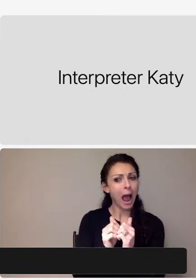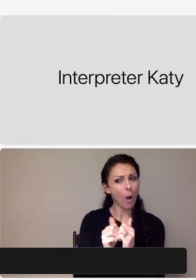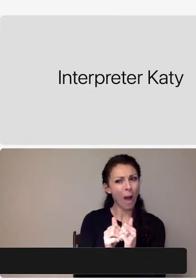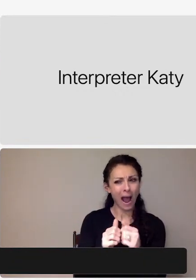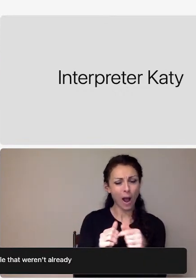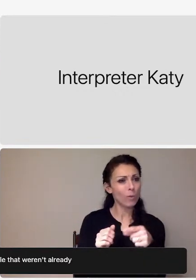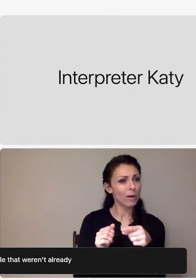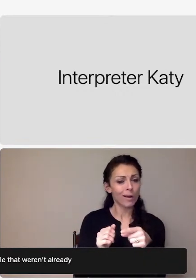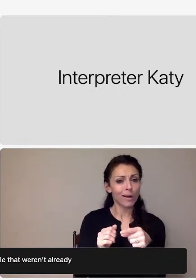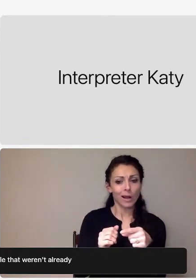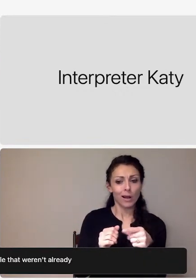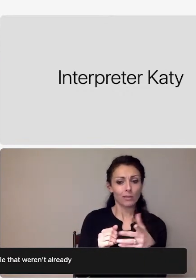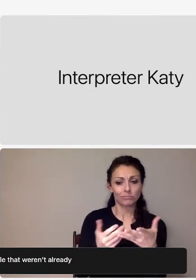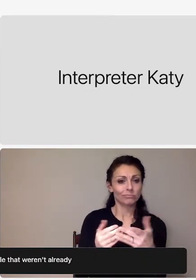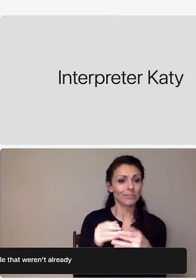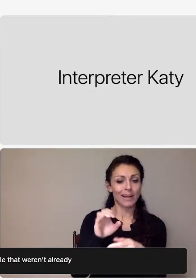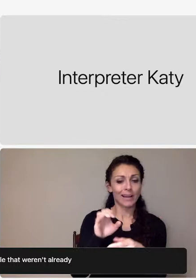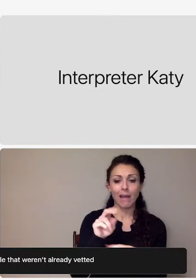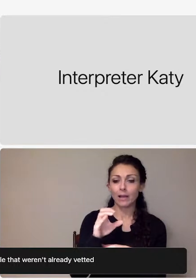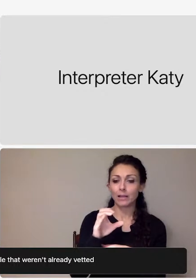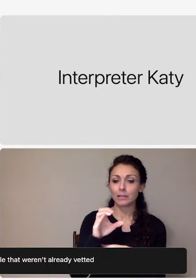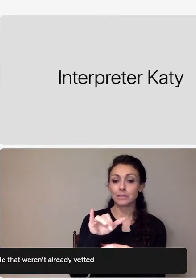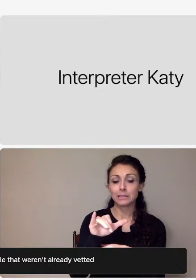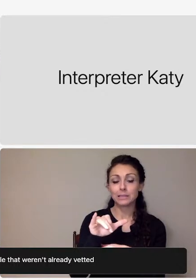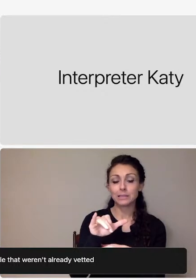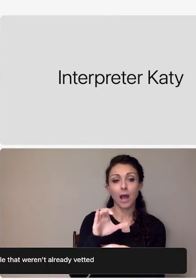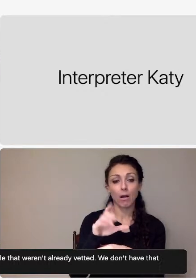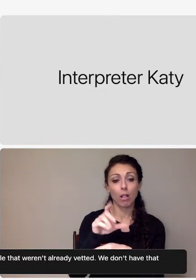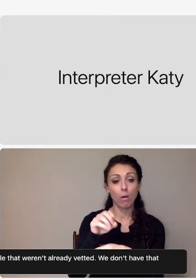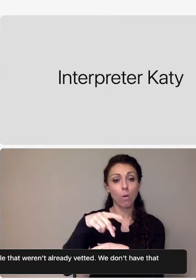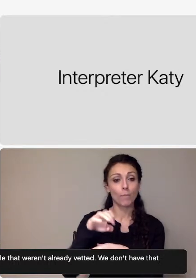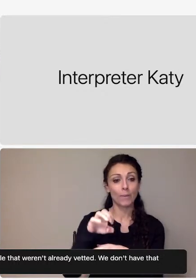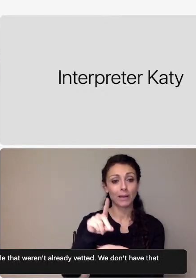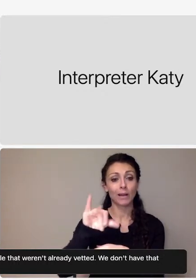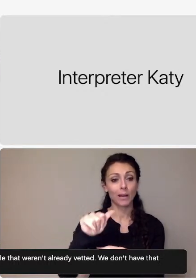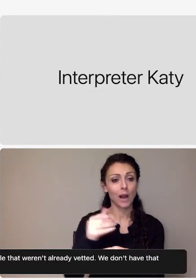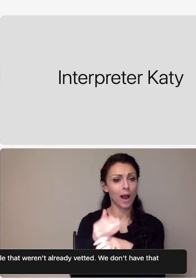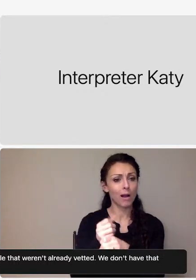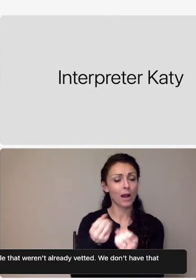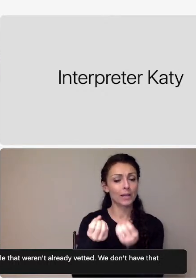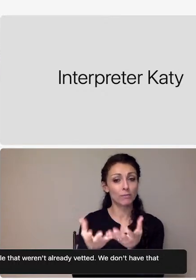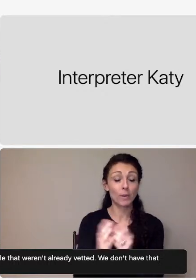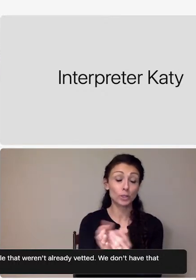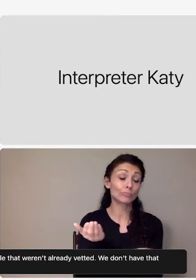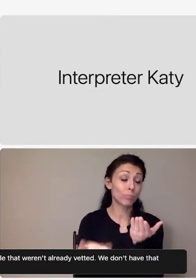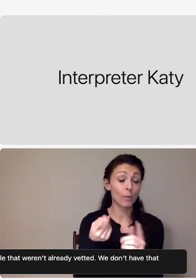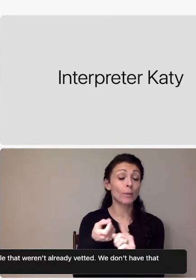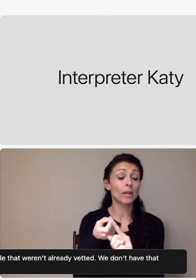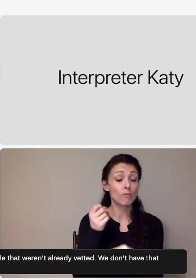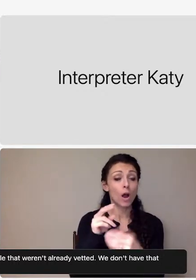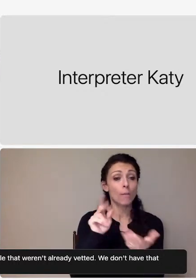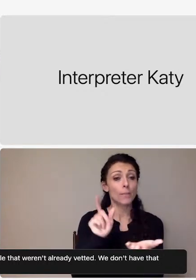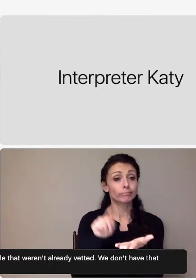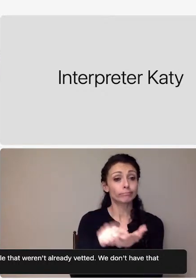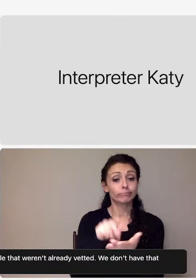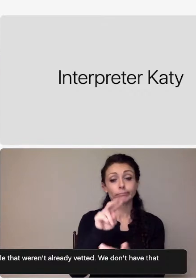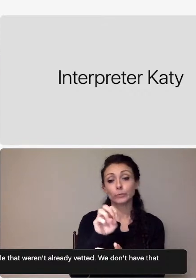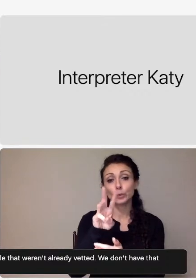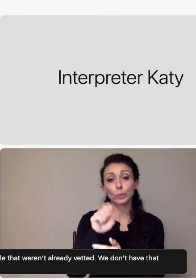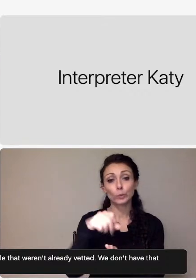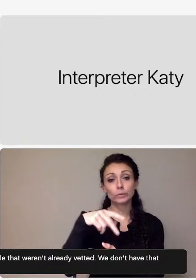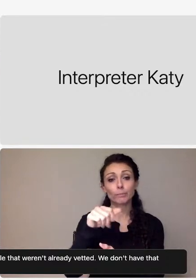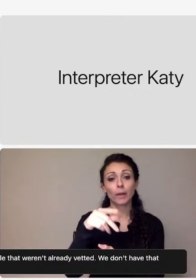already vetted we don't have that uh benefit with the internet and so uh it's a new way of teaching our students how